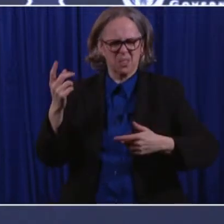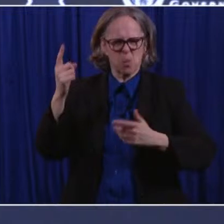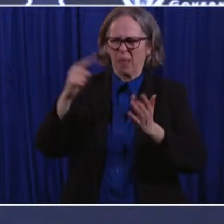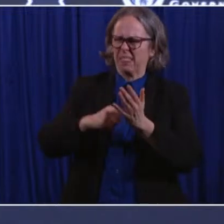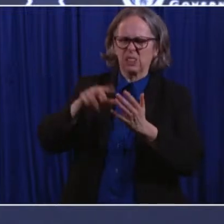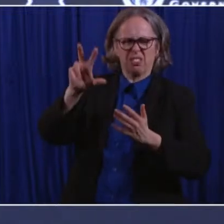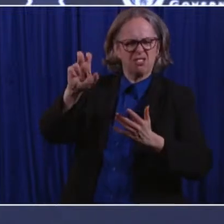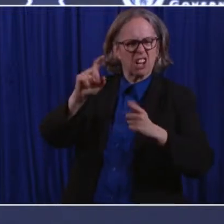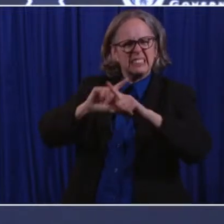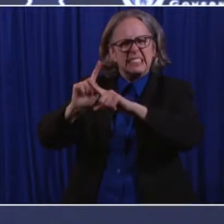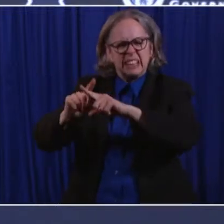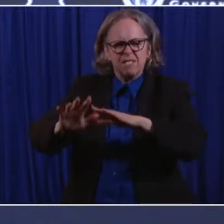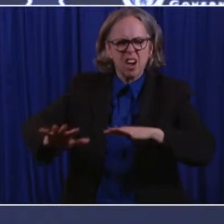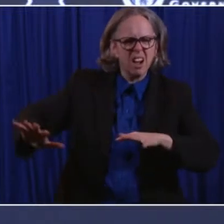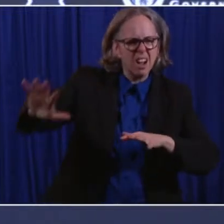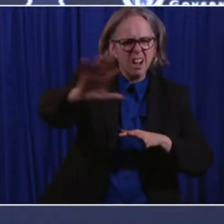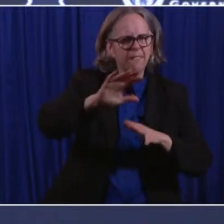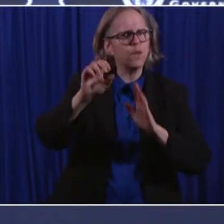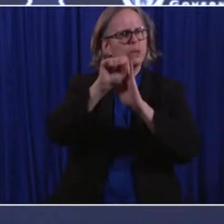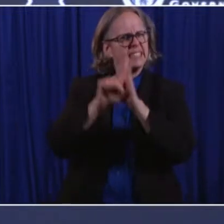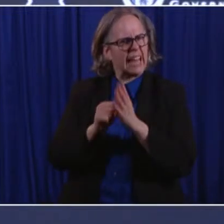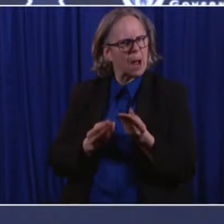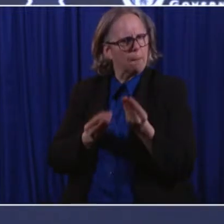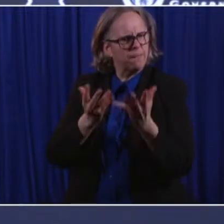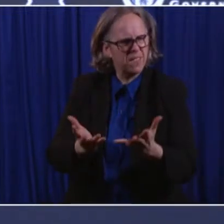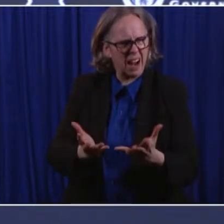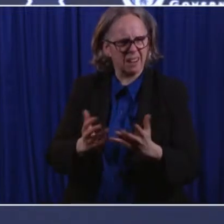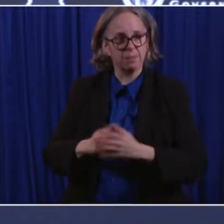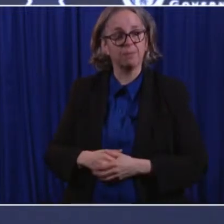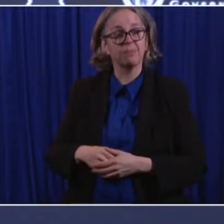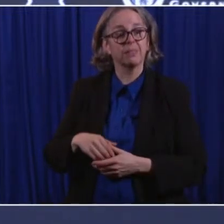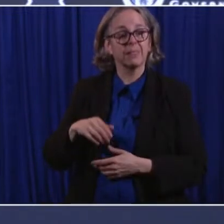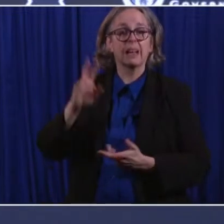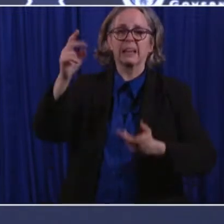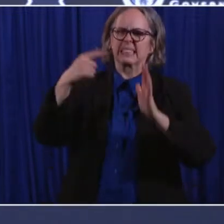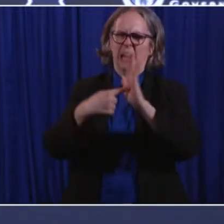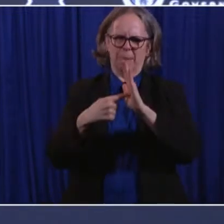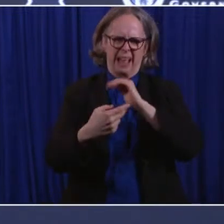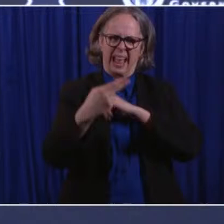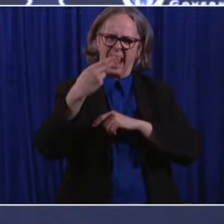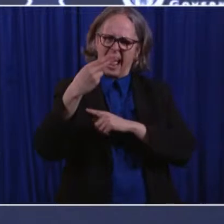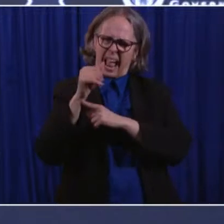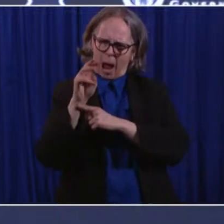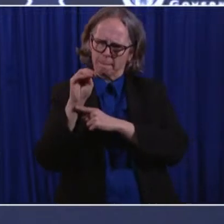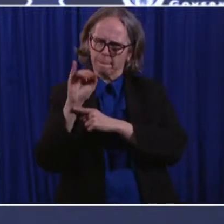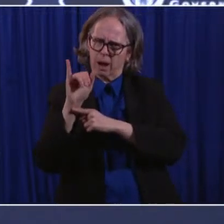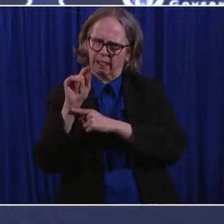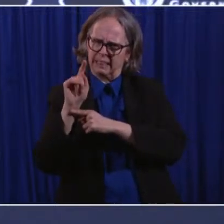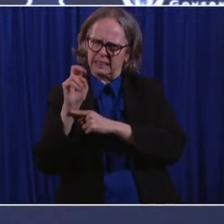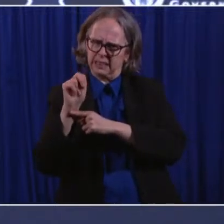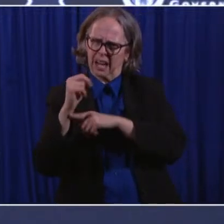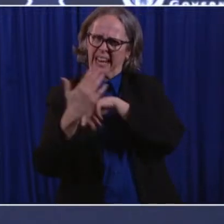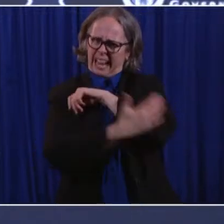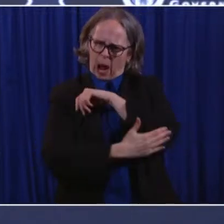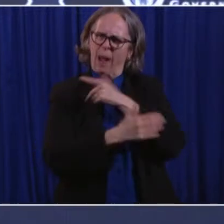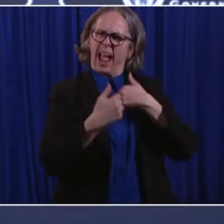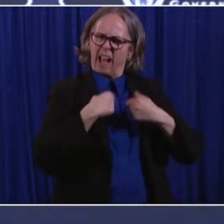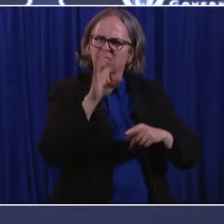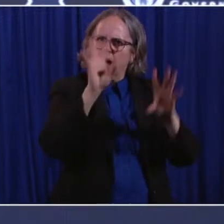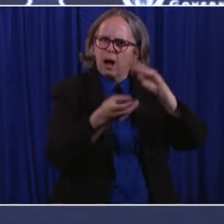70 of those are just in Hamilton County. 70 of those are in Hamilton County. Here in Hamilton County, a little